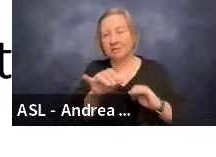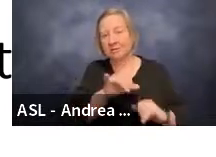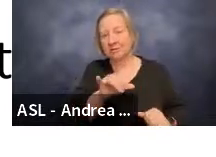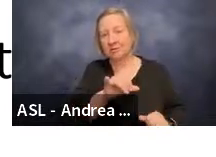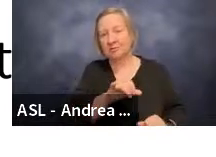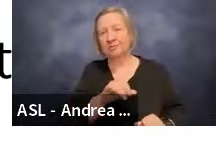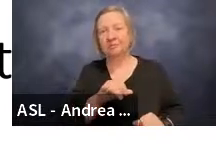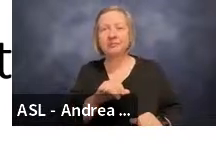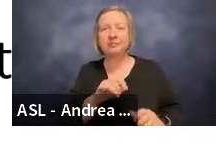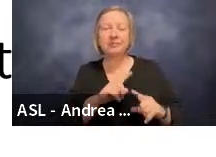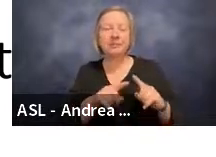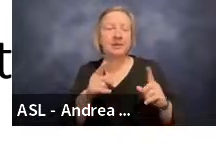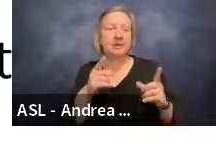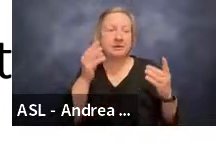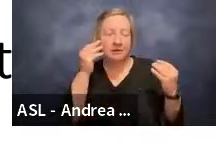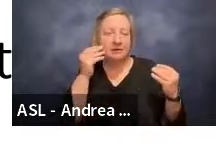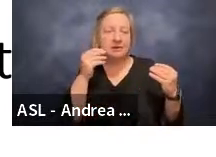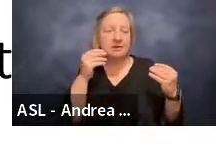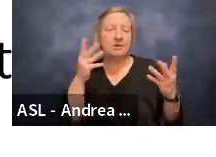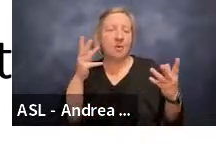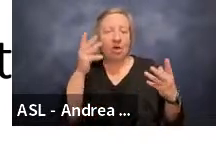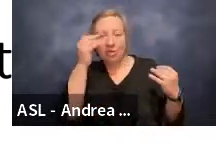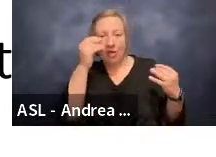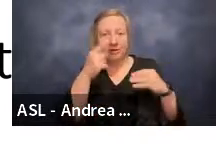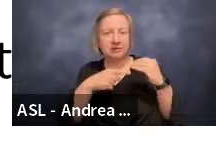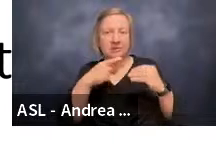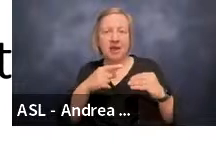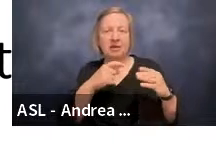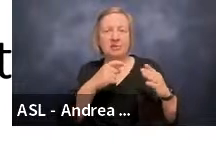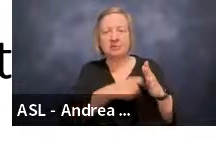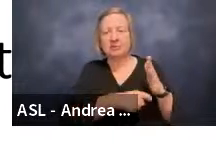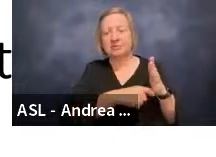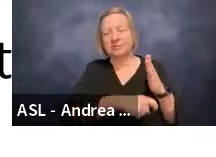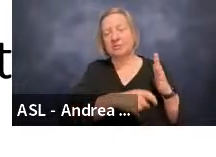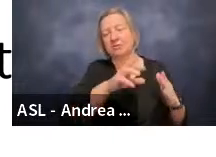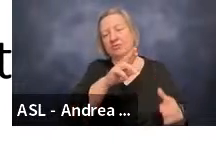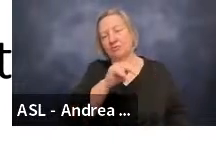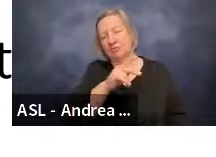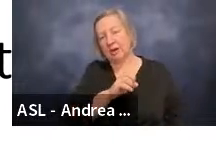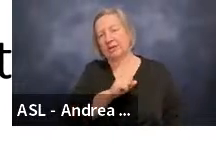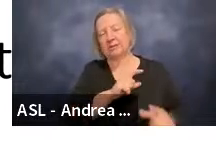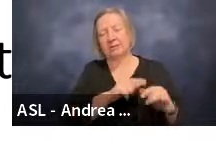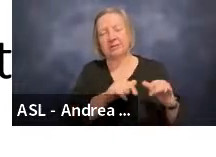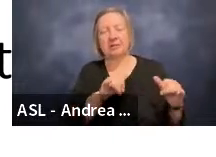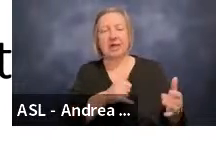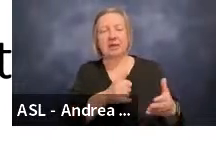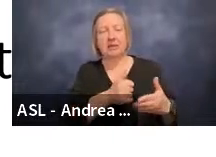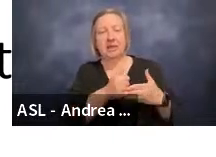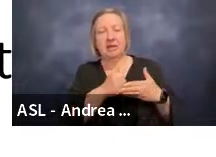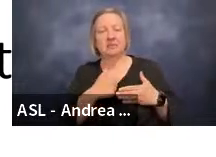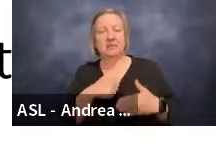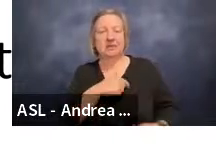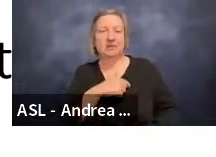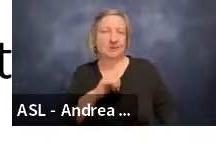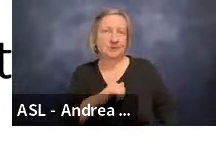But seeing where the thoughts on the tolling side, the toll rate side is good information for us as